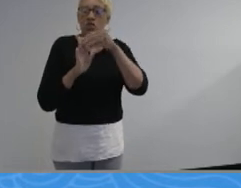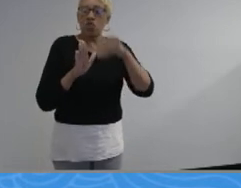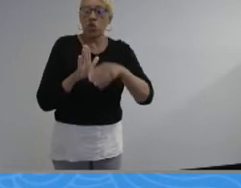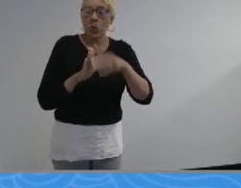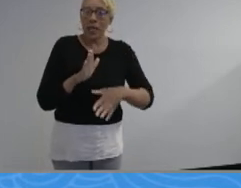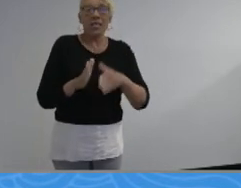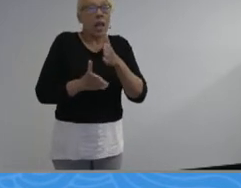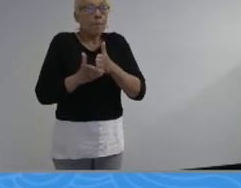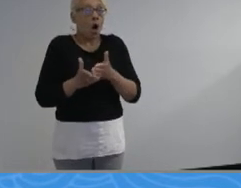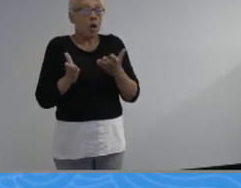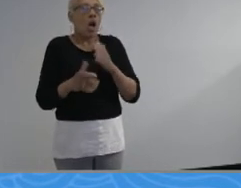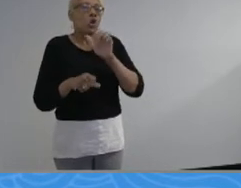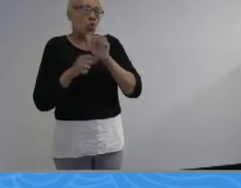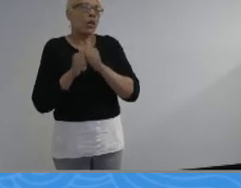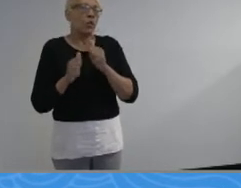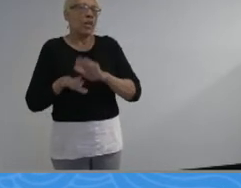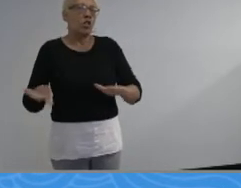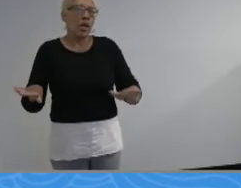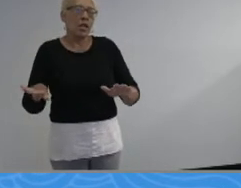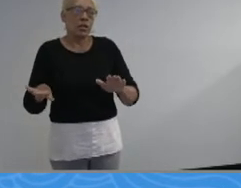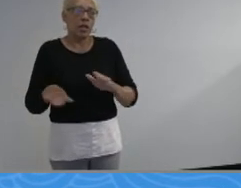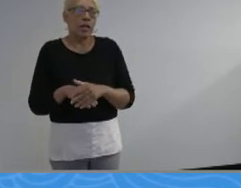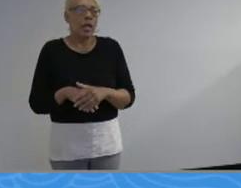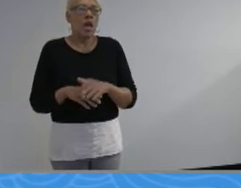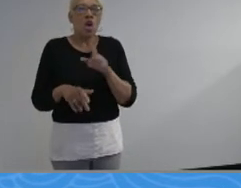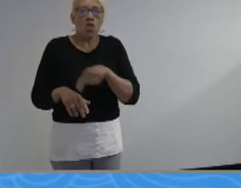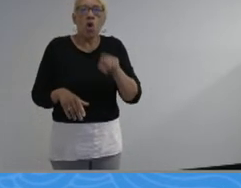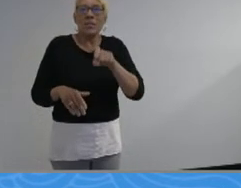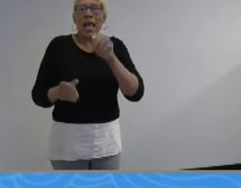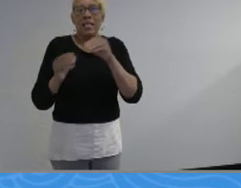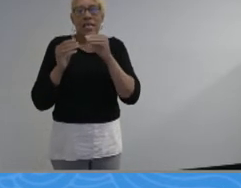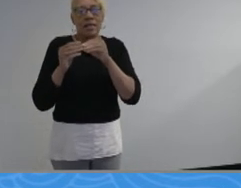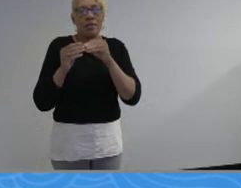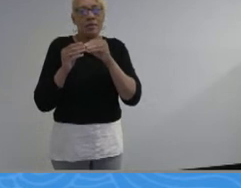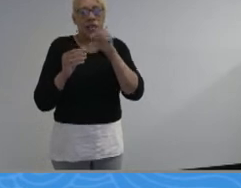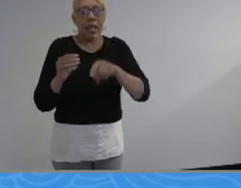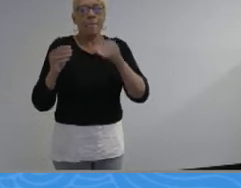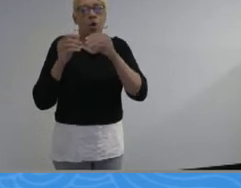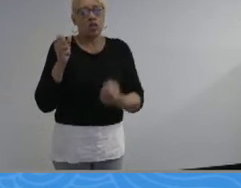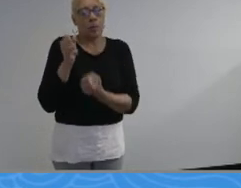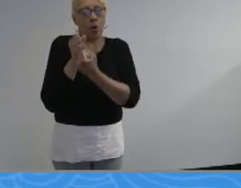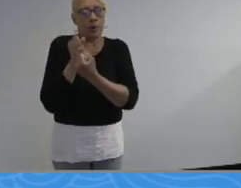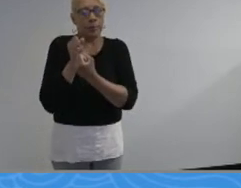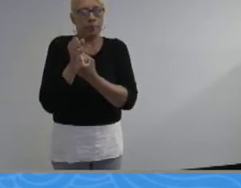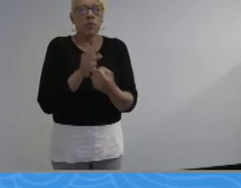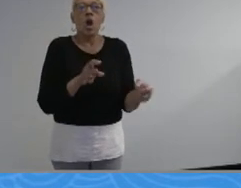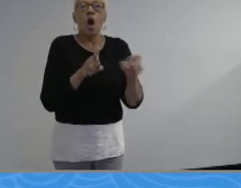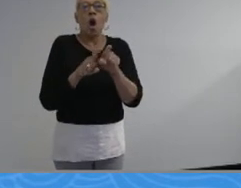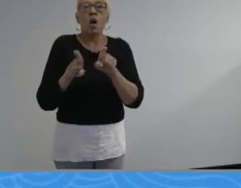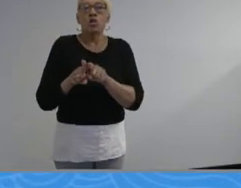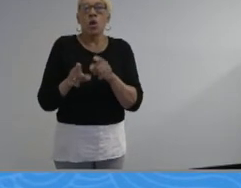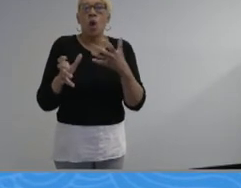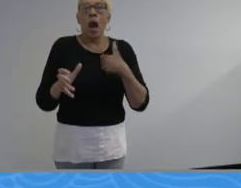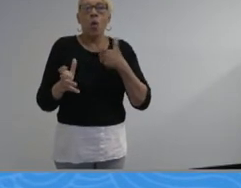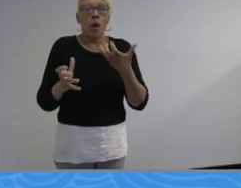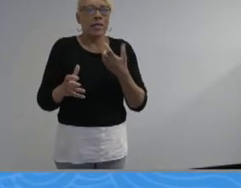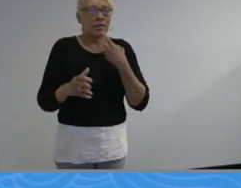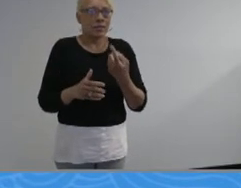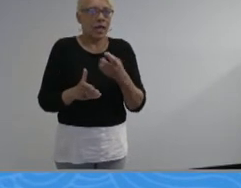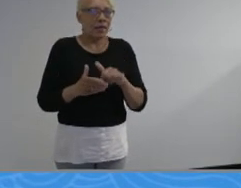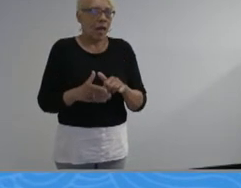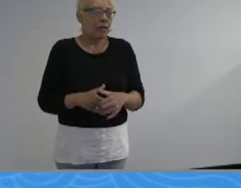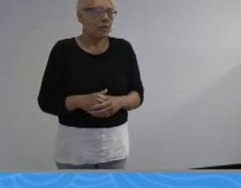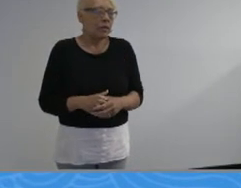working with kids, the ones who need the most support. Additionally, I also would like to say